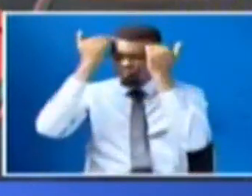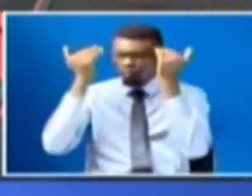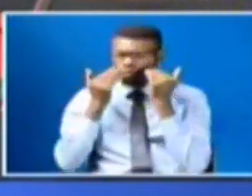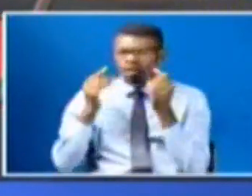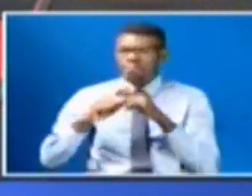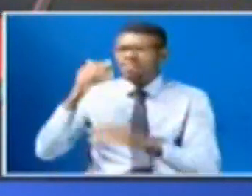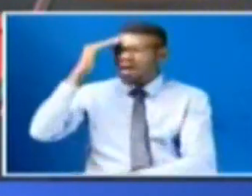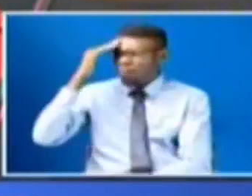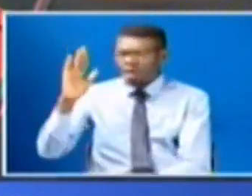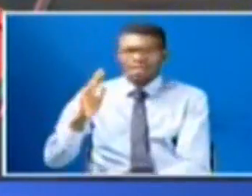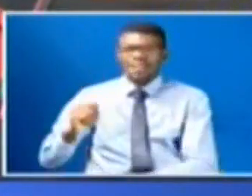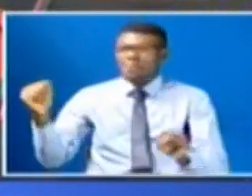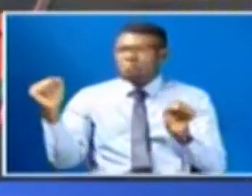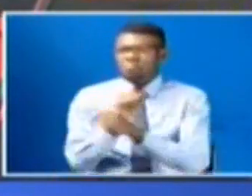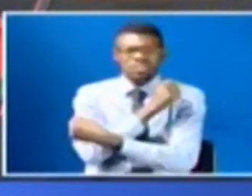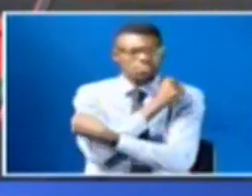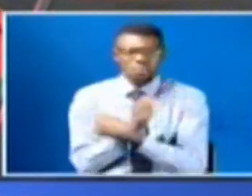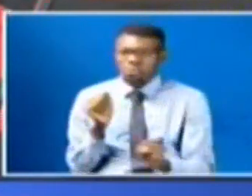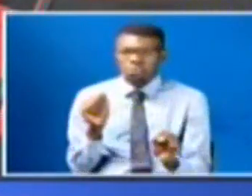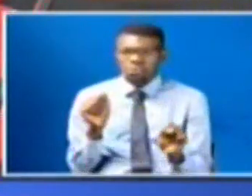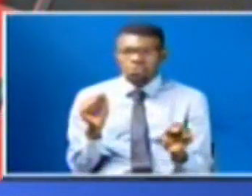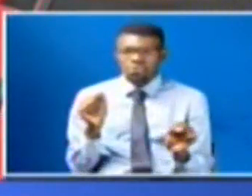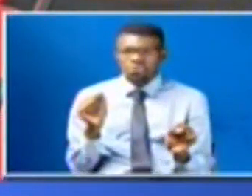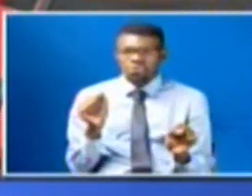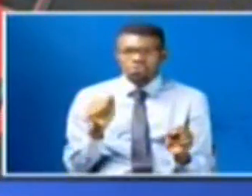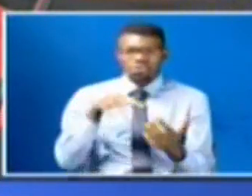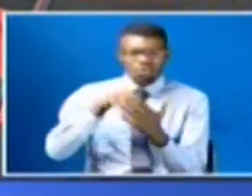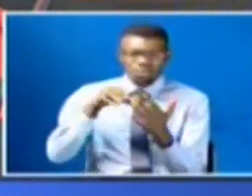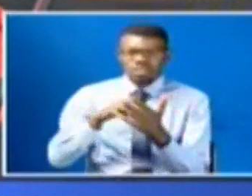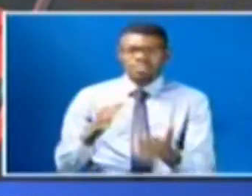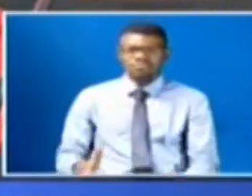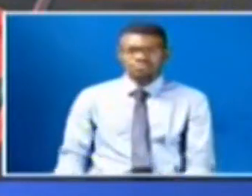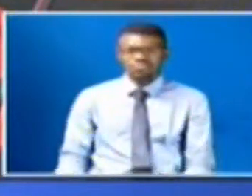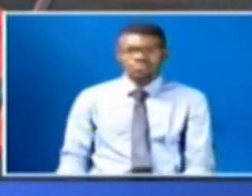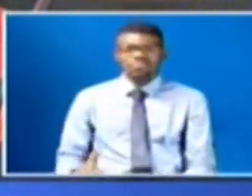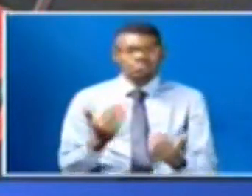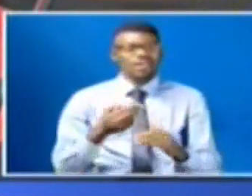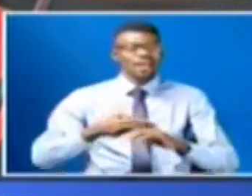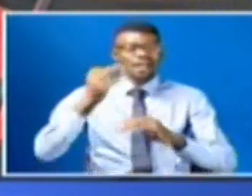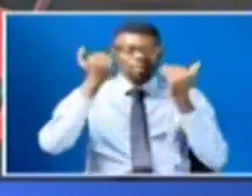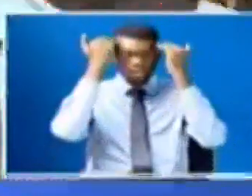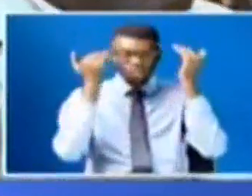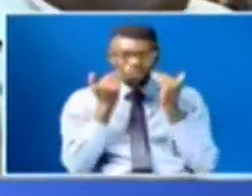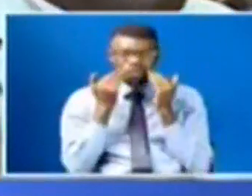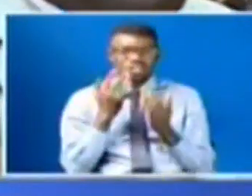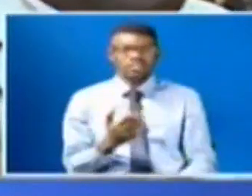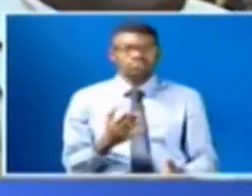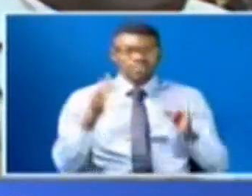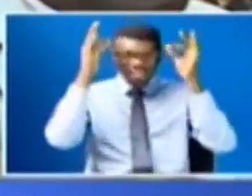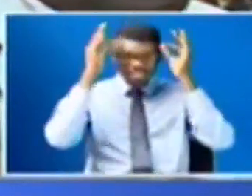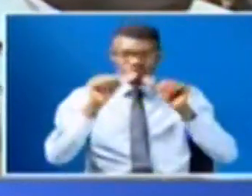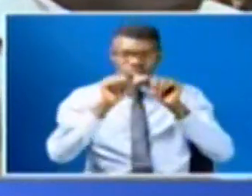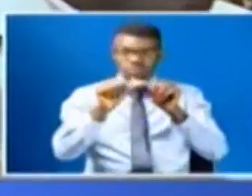there was no possibility, humanly possible, for the matter to be determined at the High Court within the remaining period. Martha